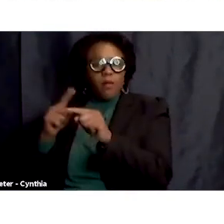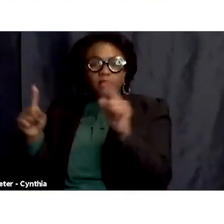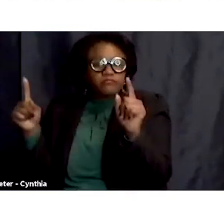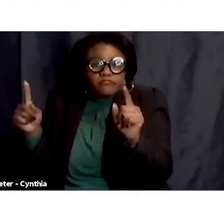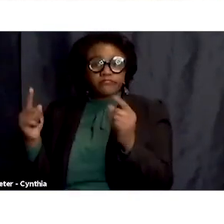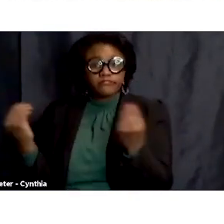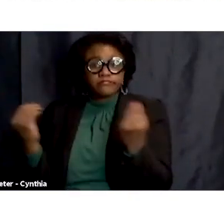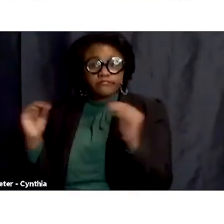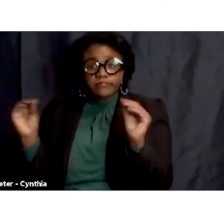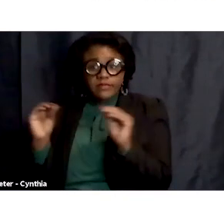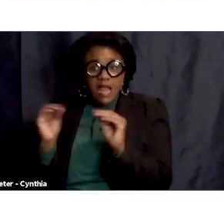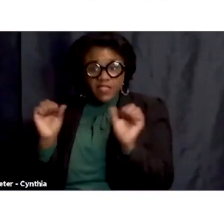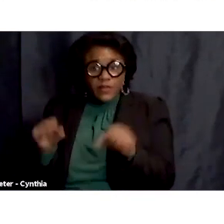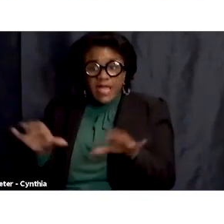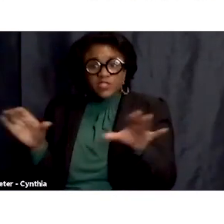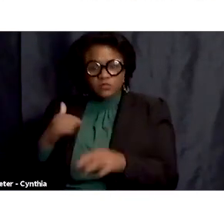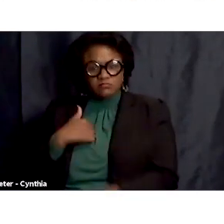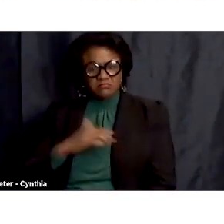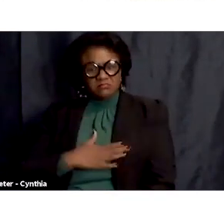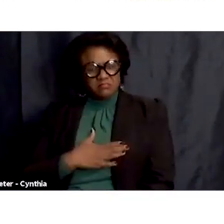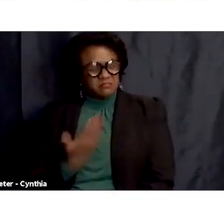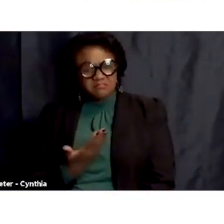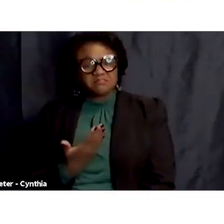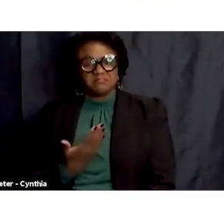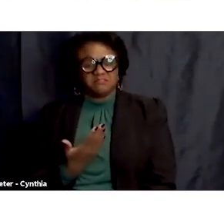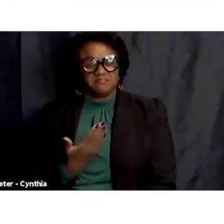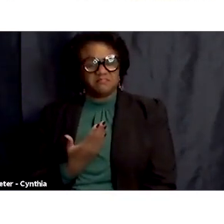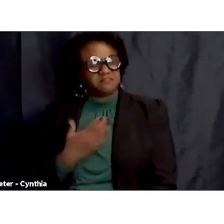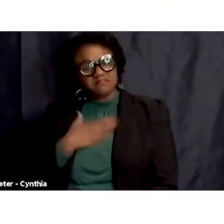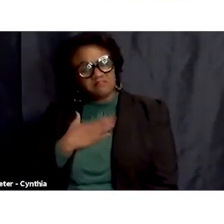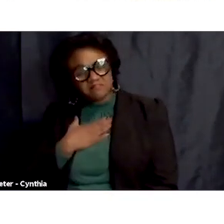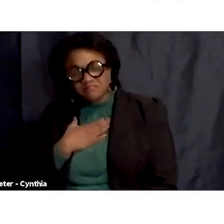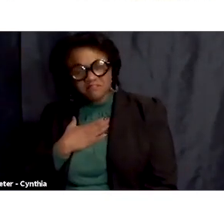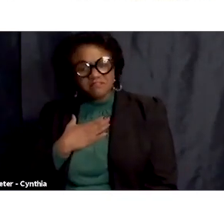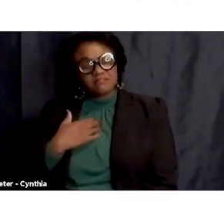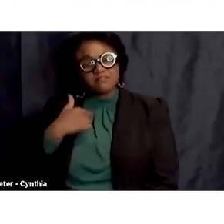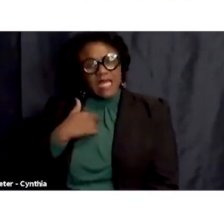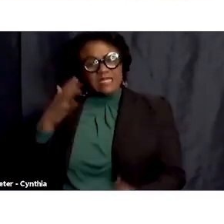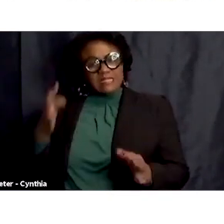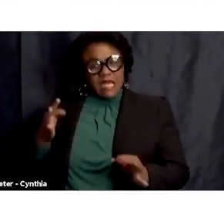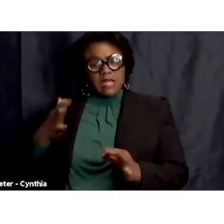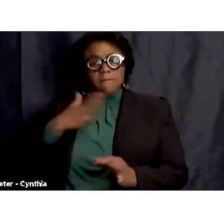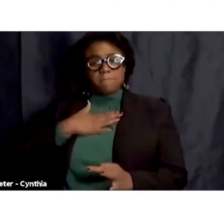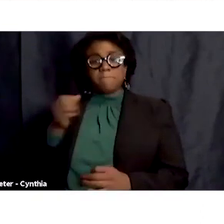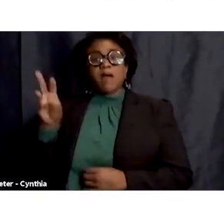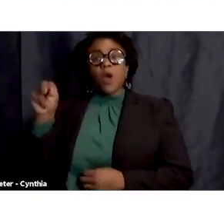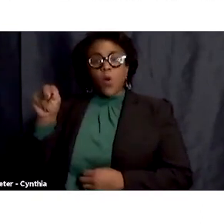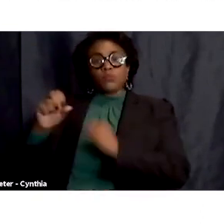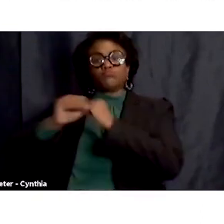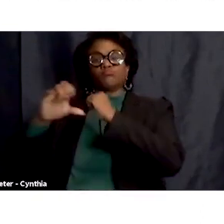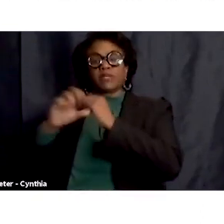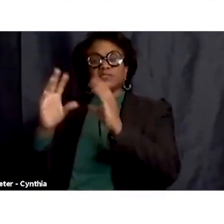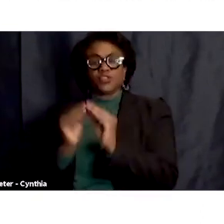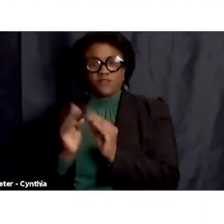it. And that was really upsetting to me. So I decided to hold my own press conference. My